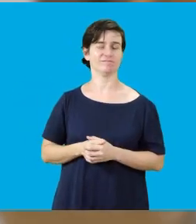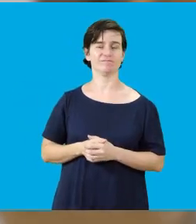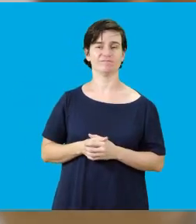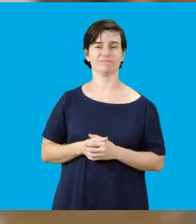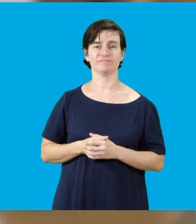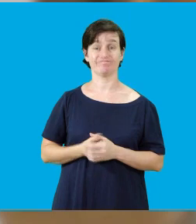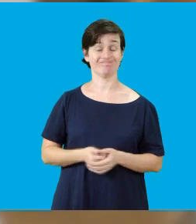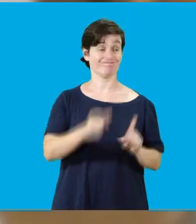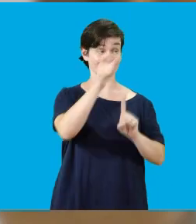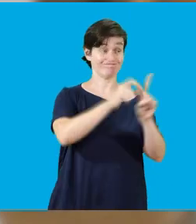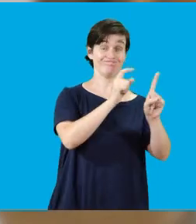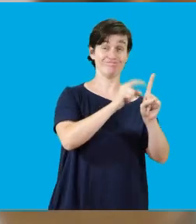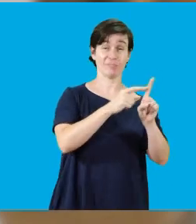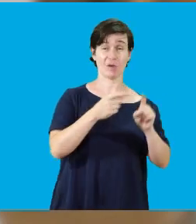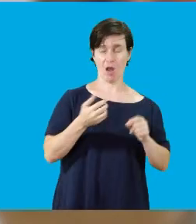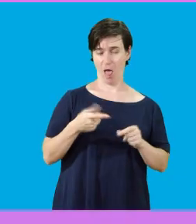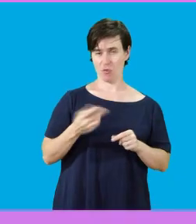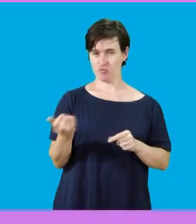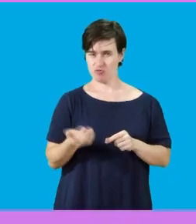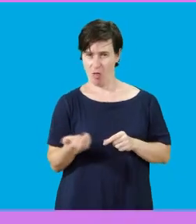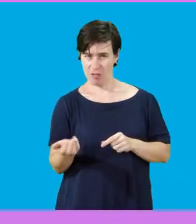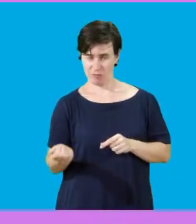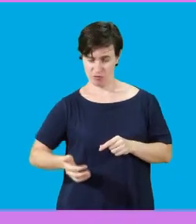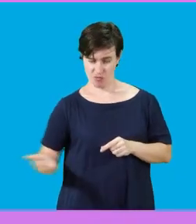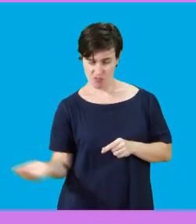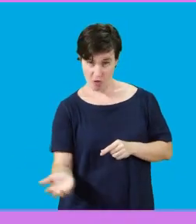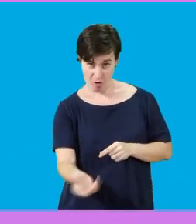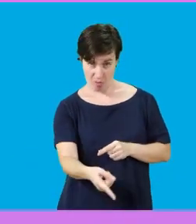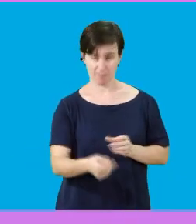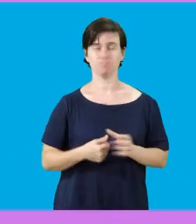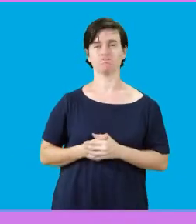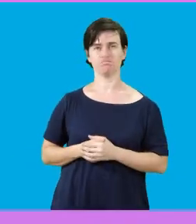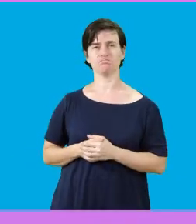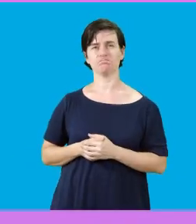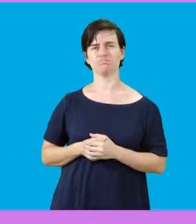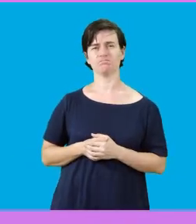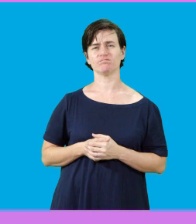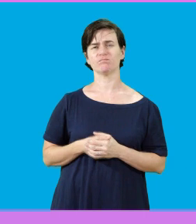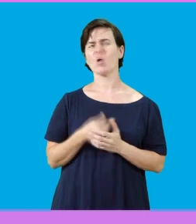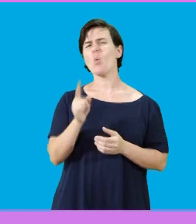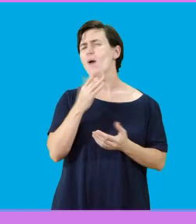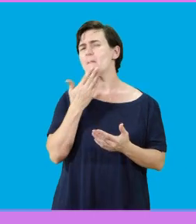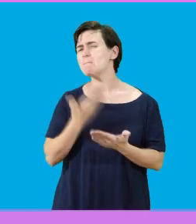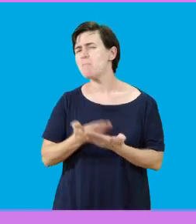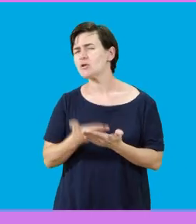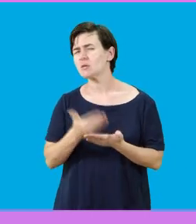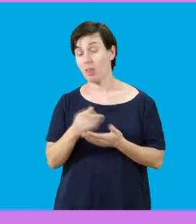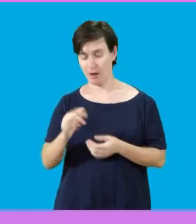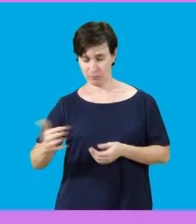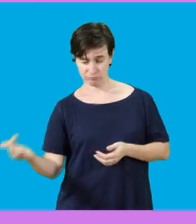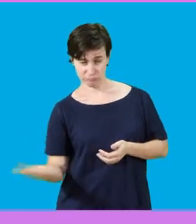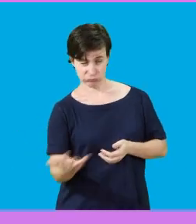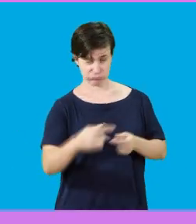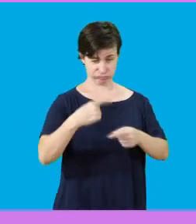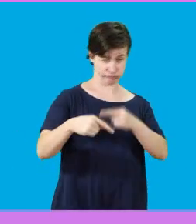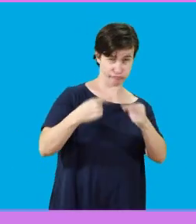Then Loveness rolled a dice. Determine the probability of the following. So when you roll a dice, what are the possible